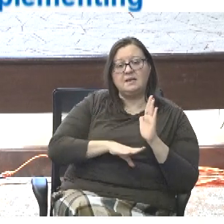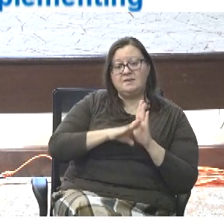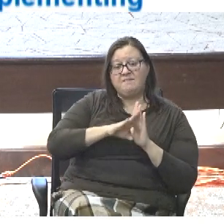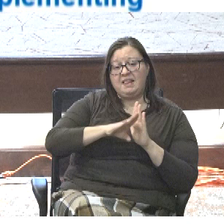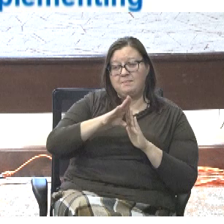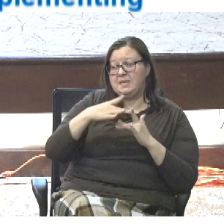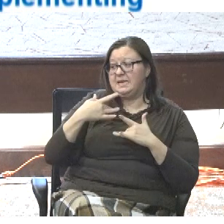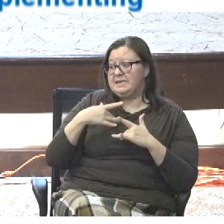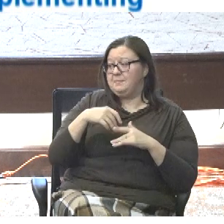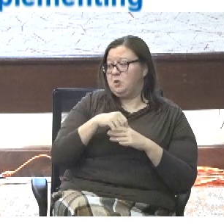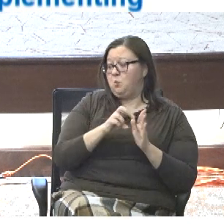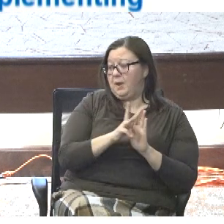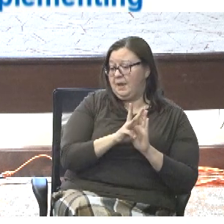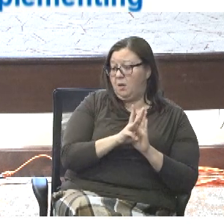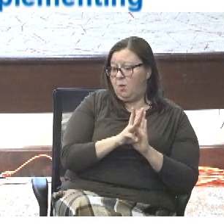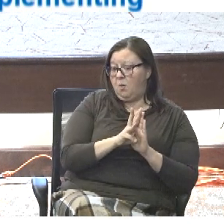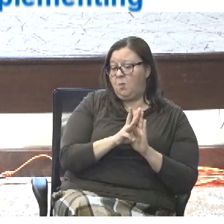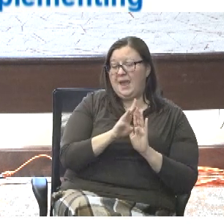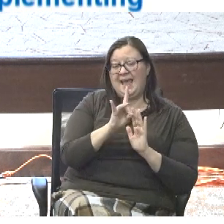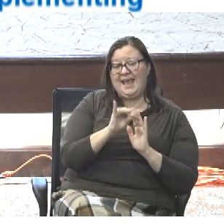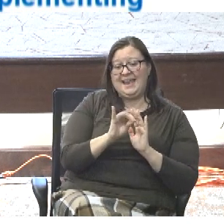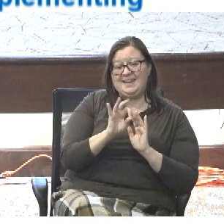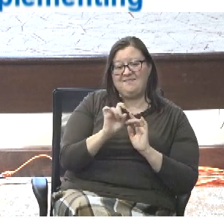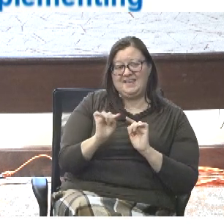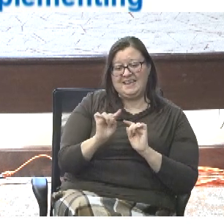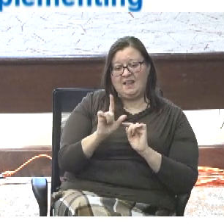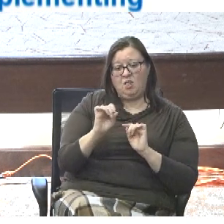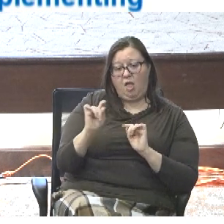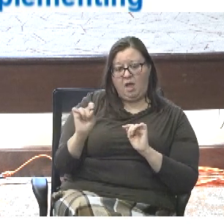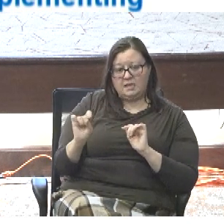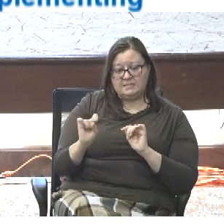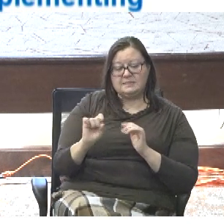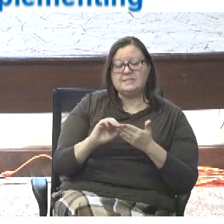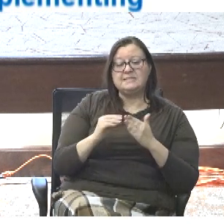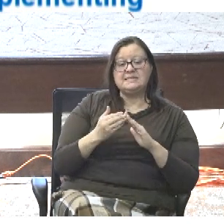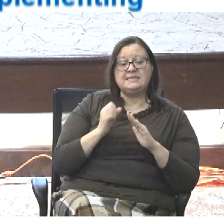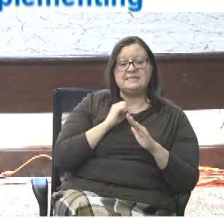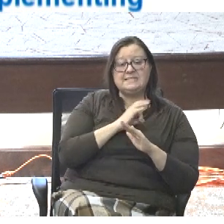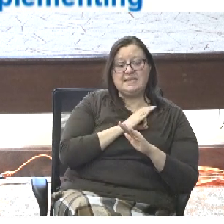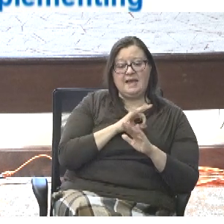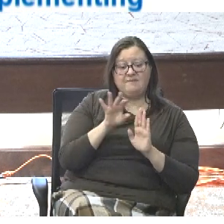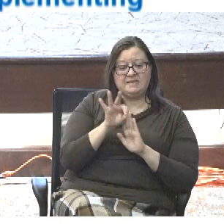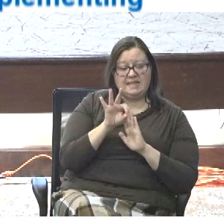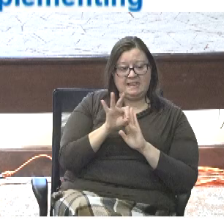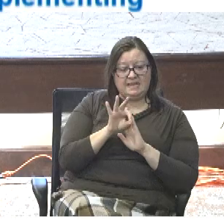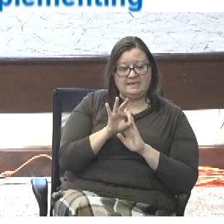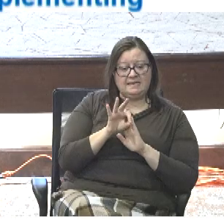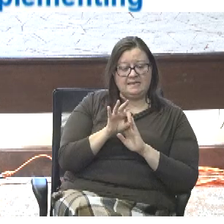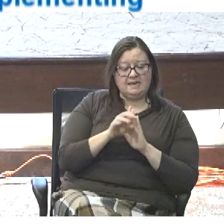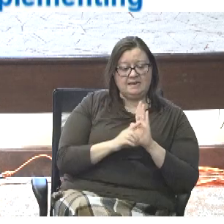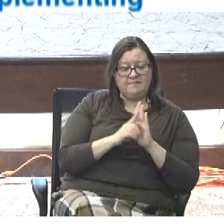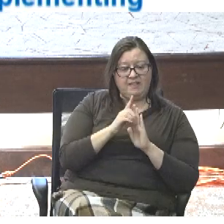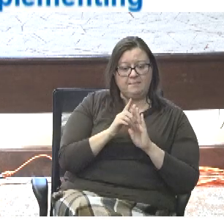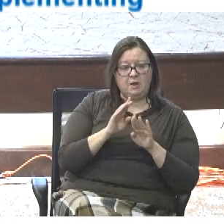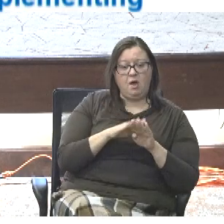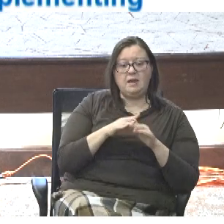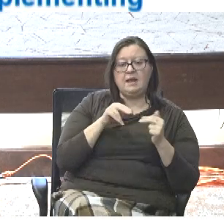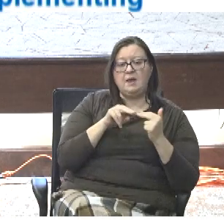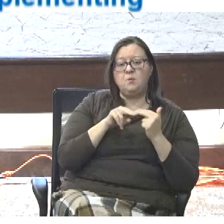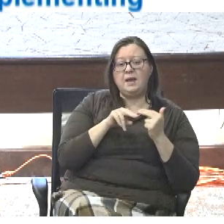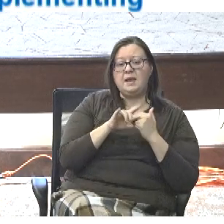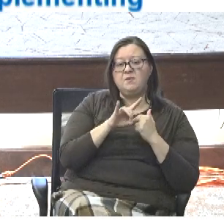very typical in Waco with 80-foot lots, and the city staff selected the development, one that's on the Highway